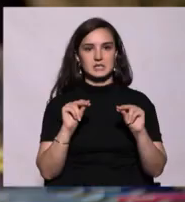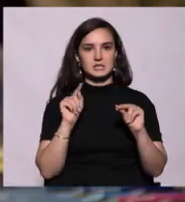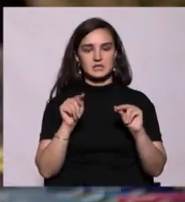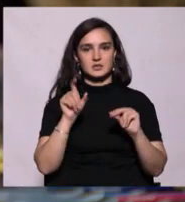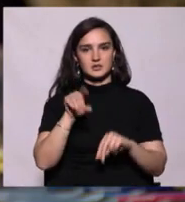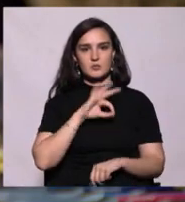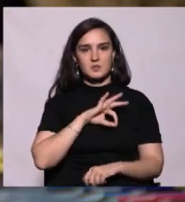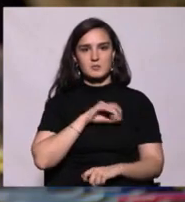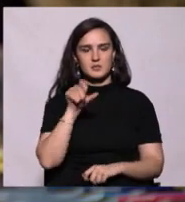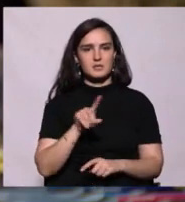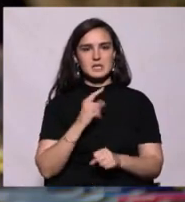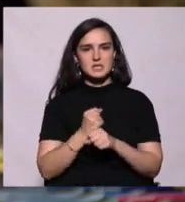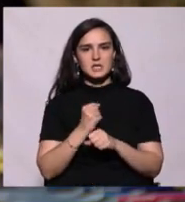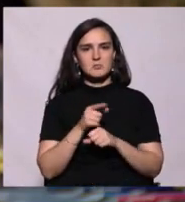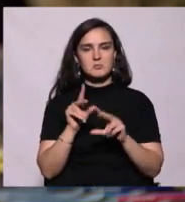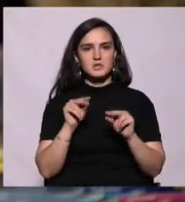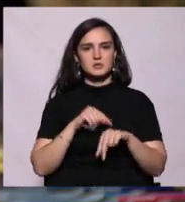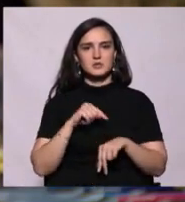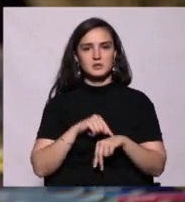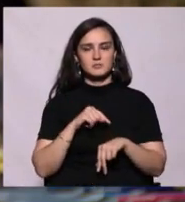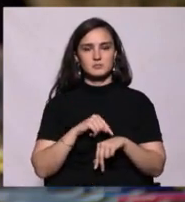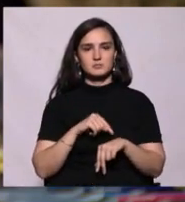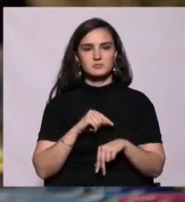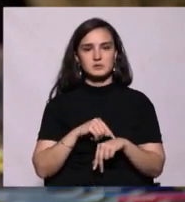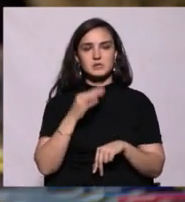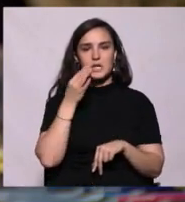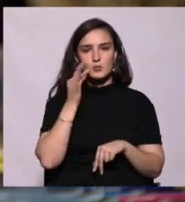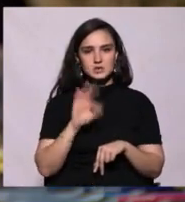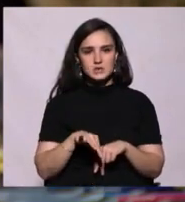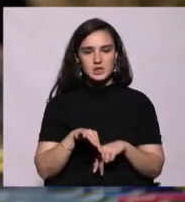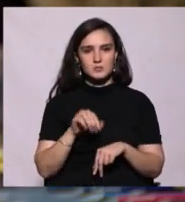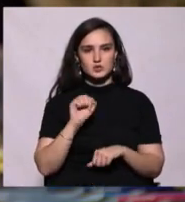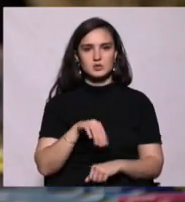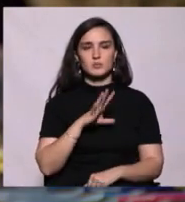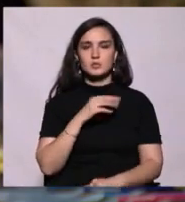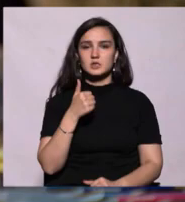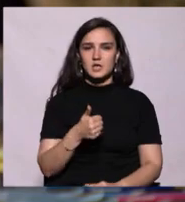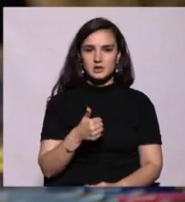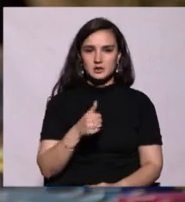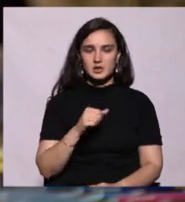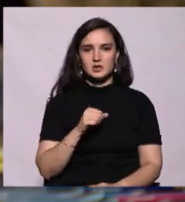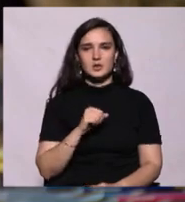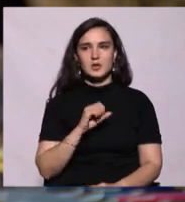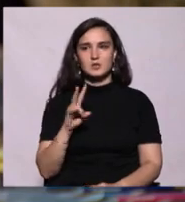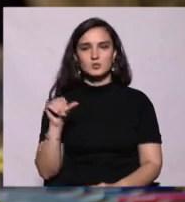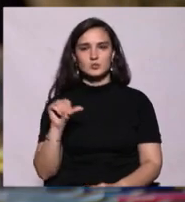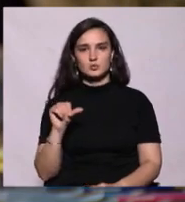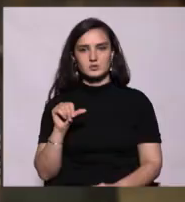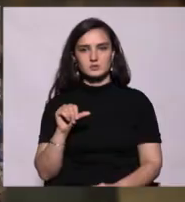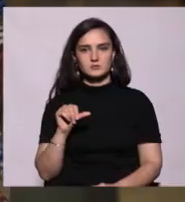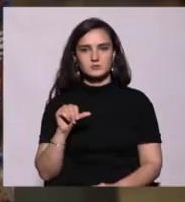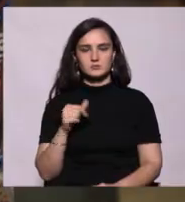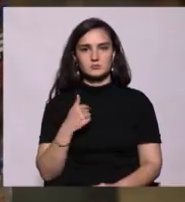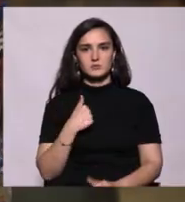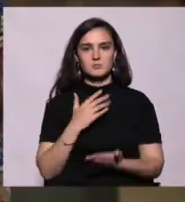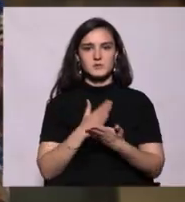What makes customers happy? So, experience can be good or bad. So